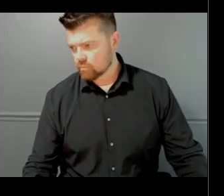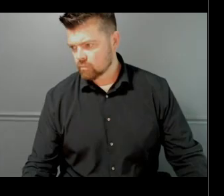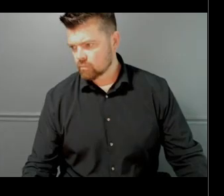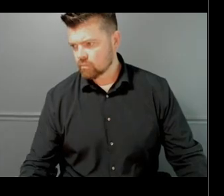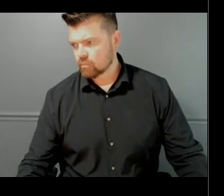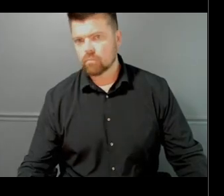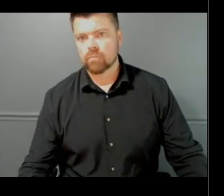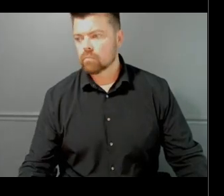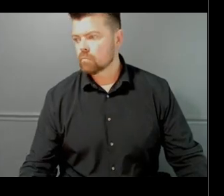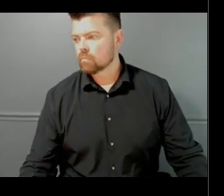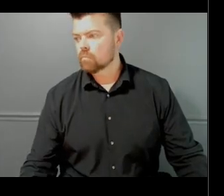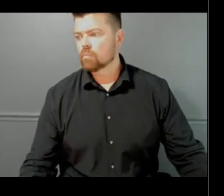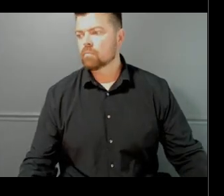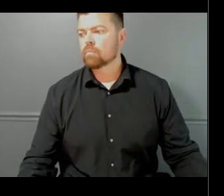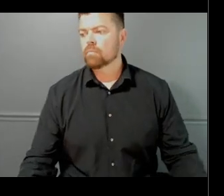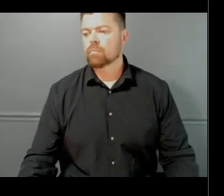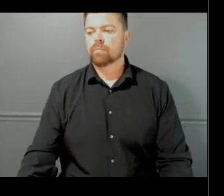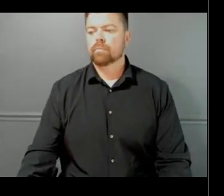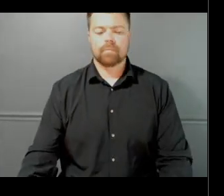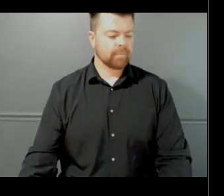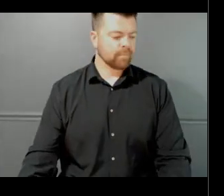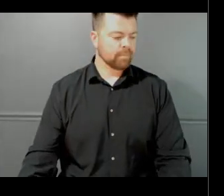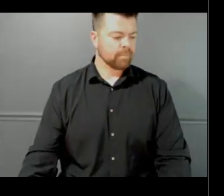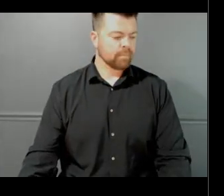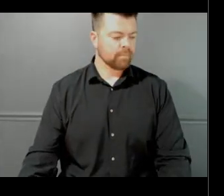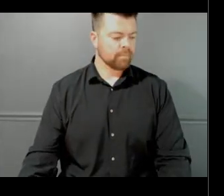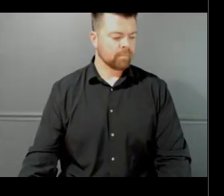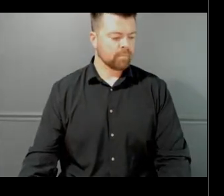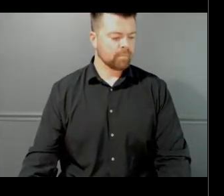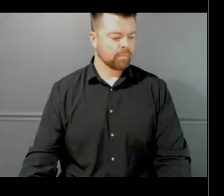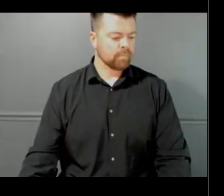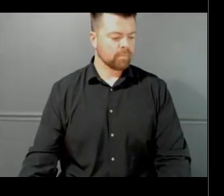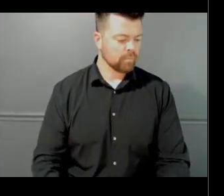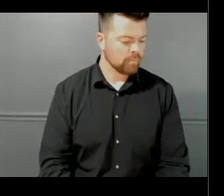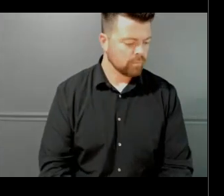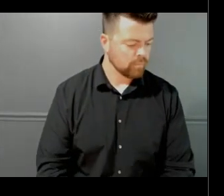The first option is true. The second option is false.